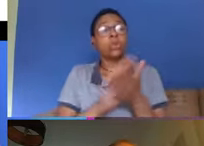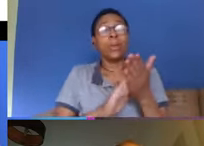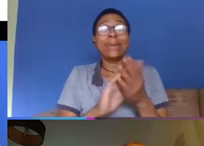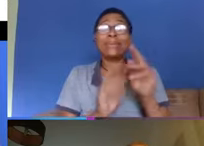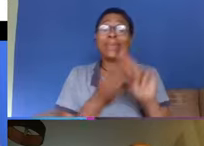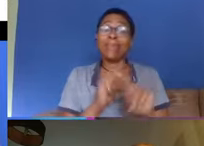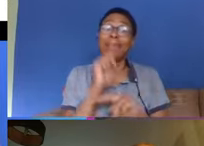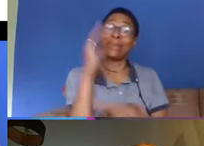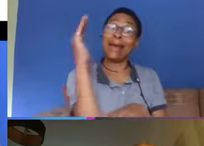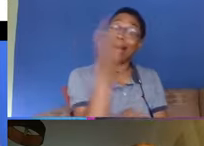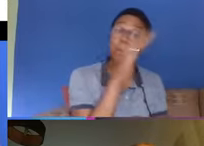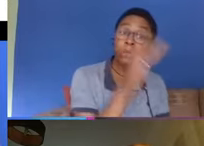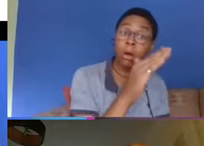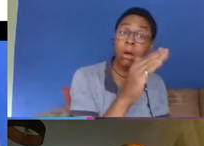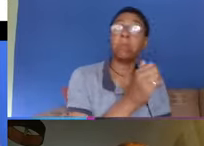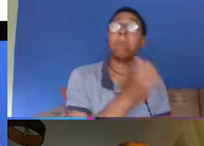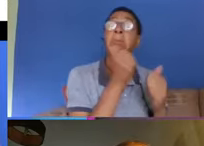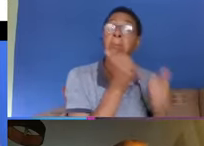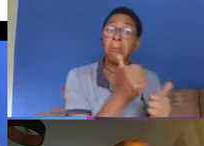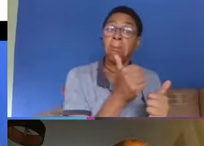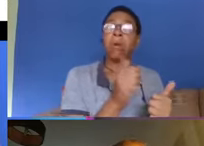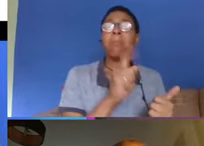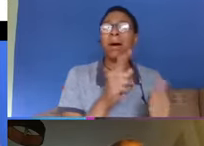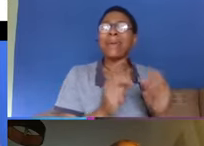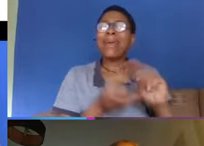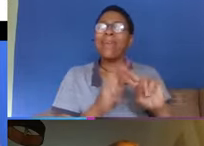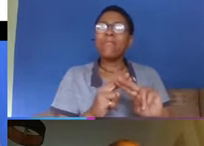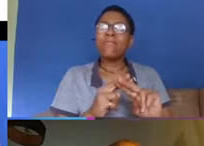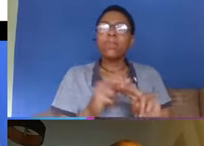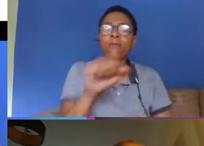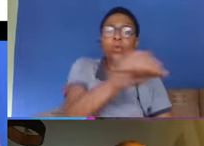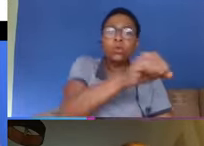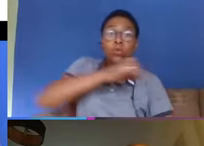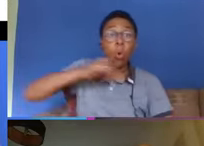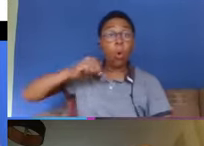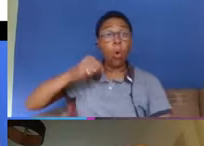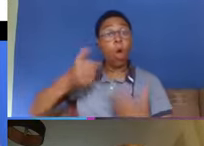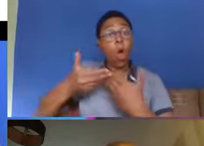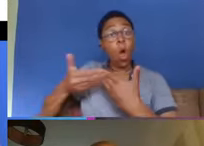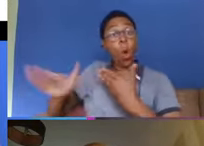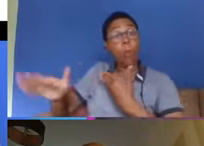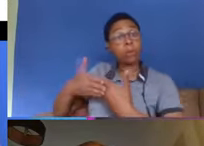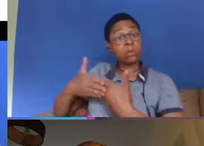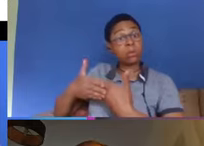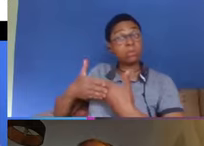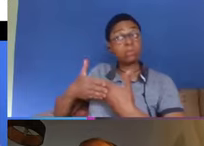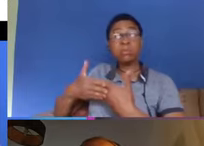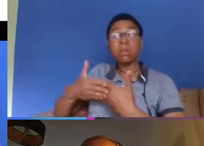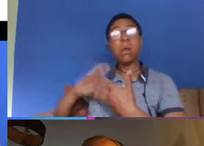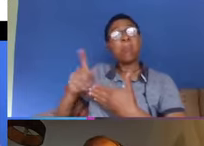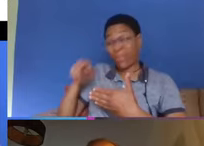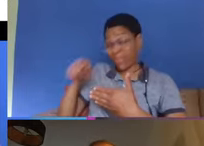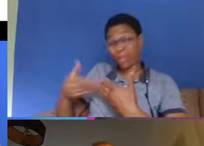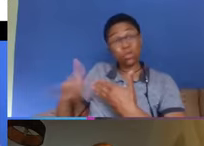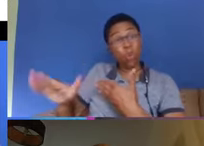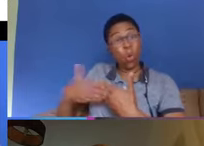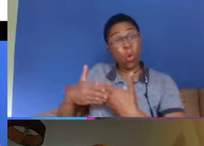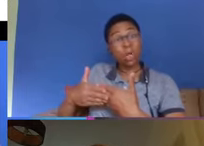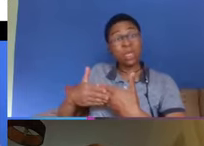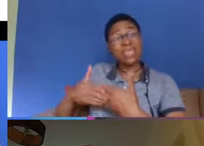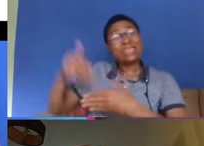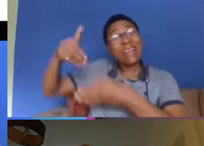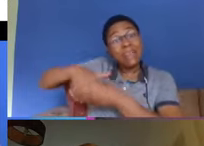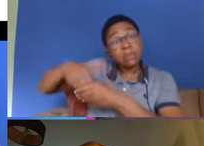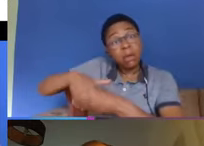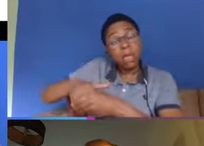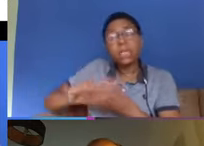but if your door's open and it's an internal door, all you're doing is actually is shunting more of those